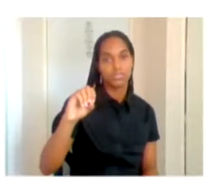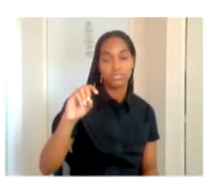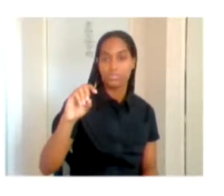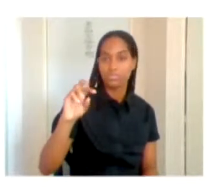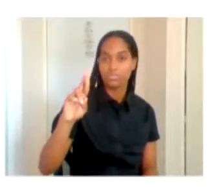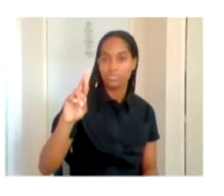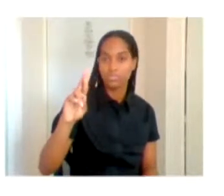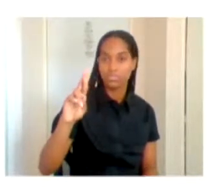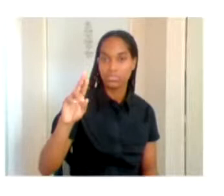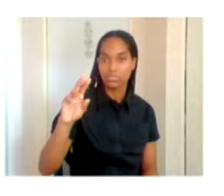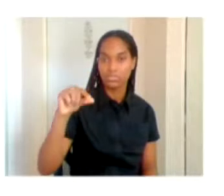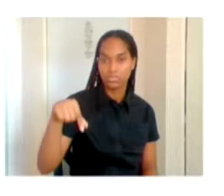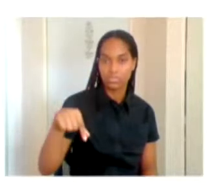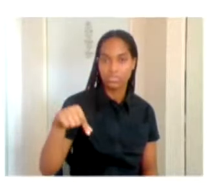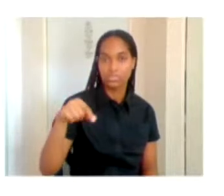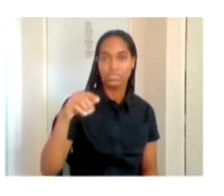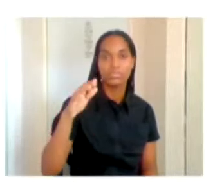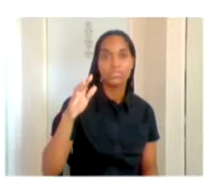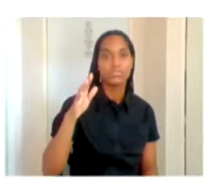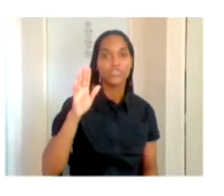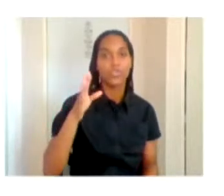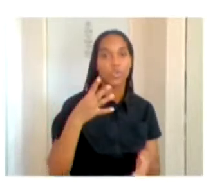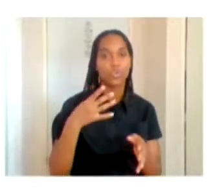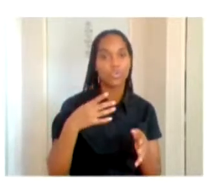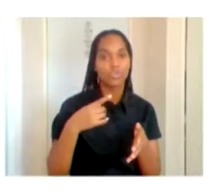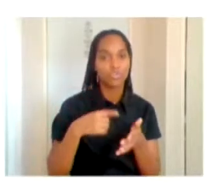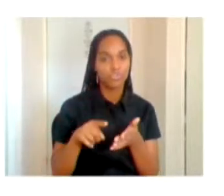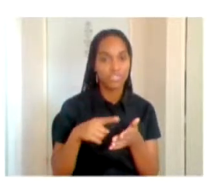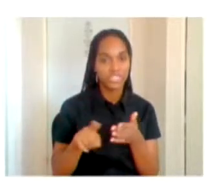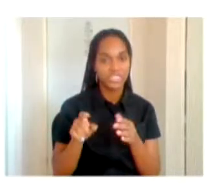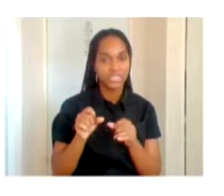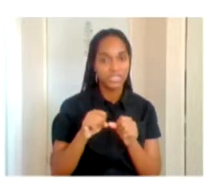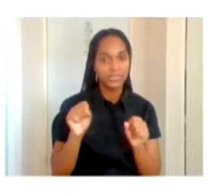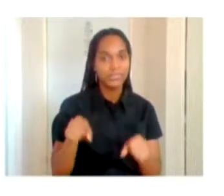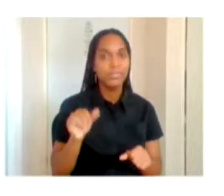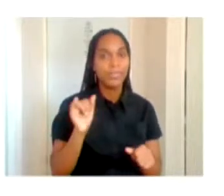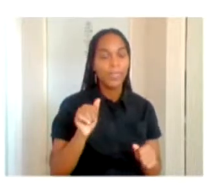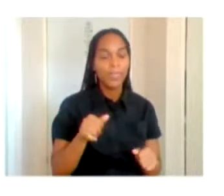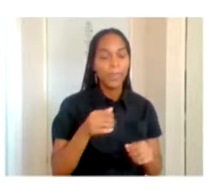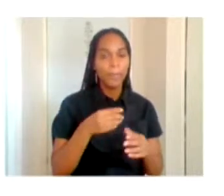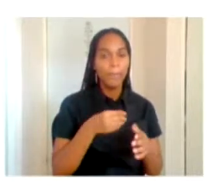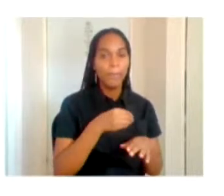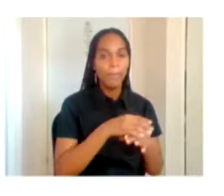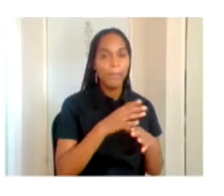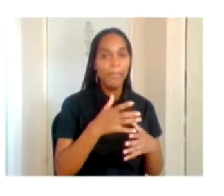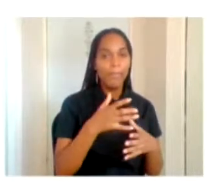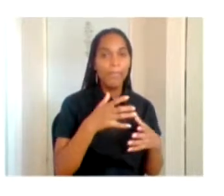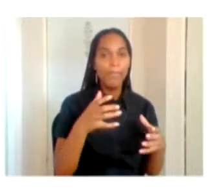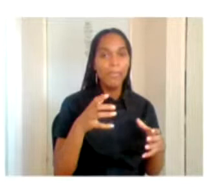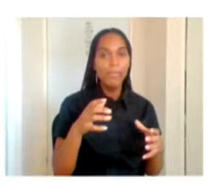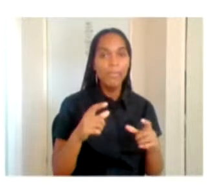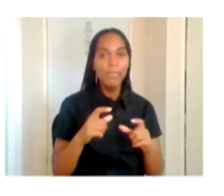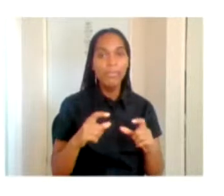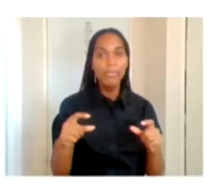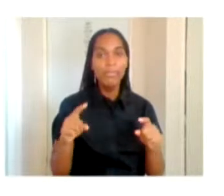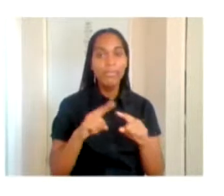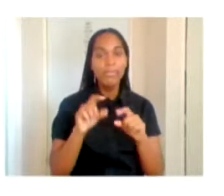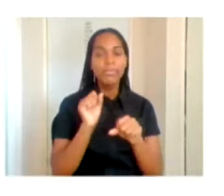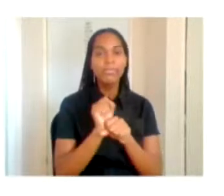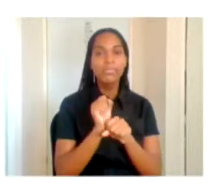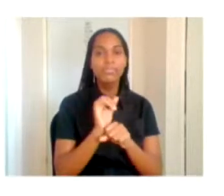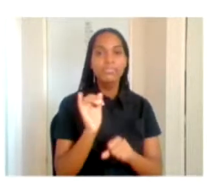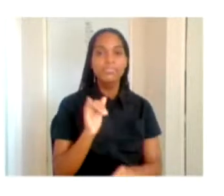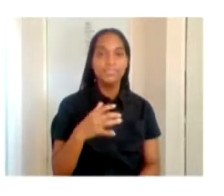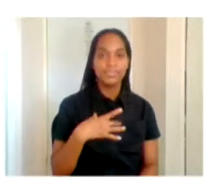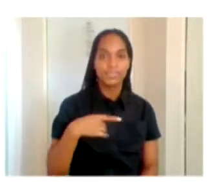error correction system. You can actually send, there's a lot of parameters here, but it kind of works a little bit like the PLP